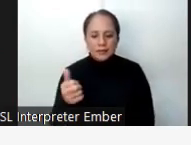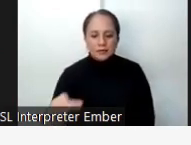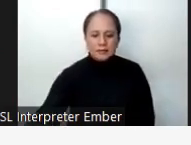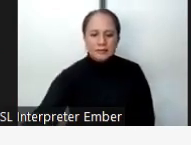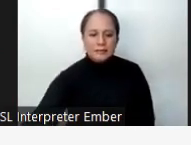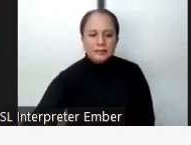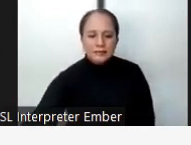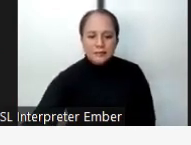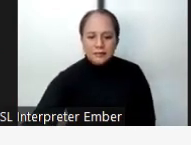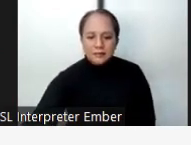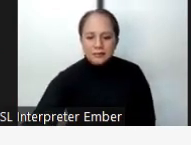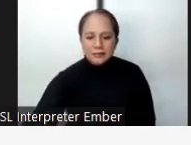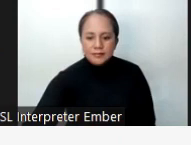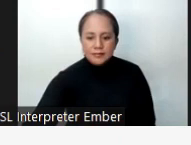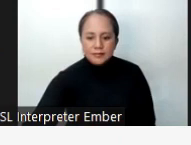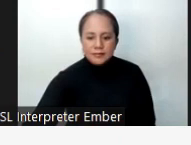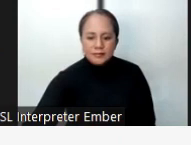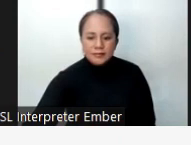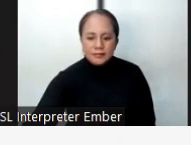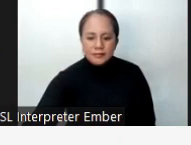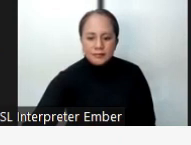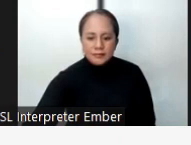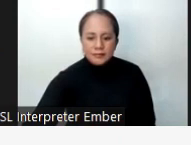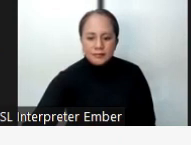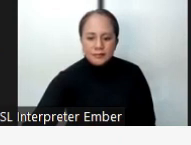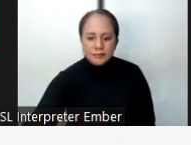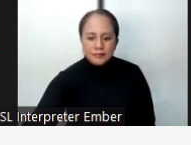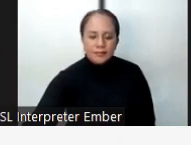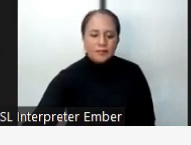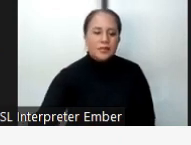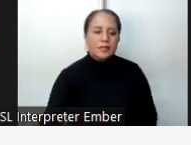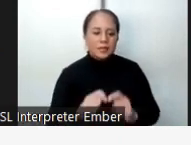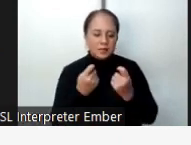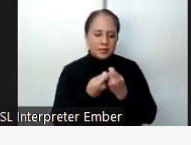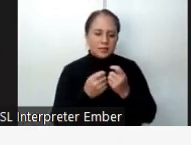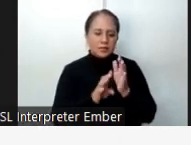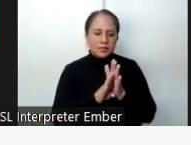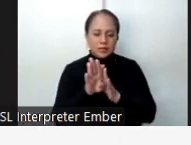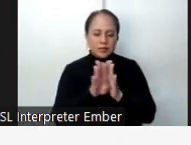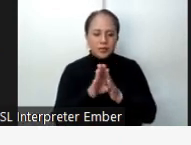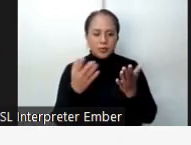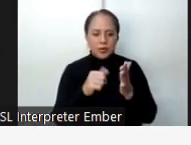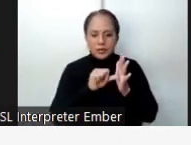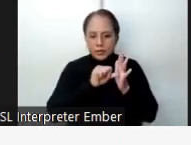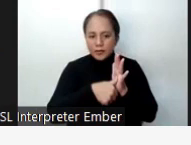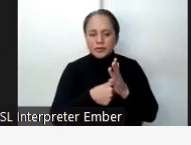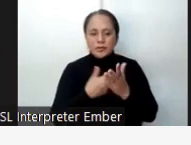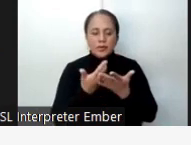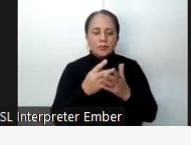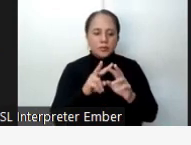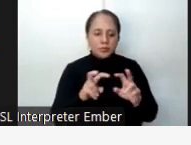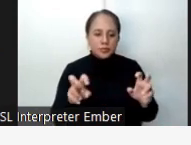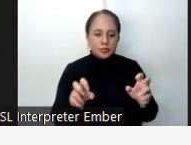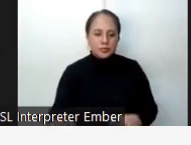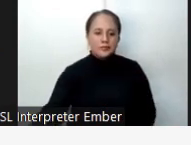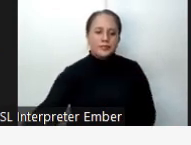So now for the Phase 3 analysis, the team developed a coding matrix where the highlights of the studies were